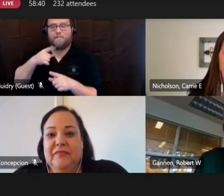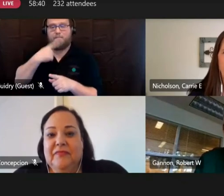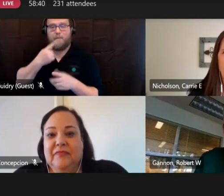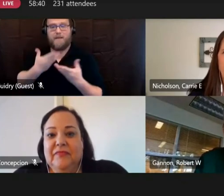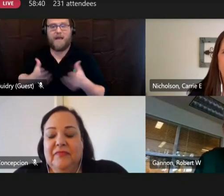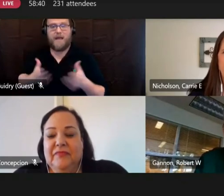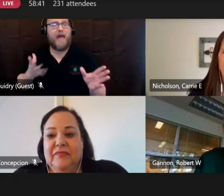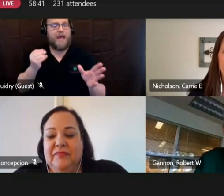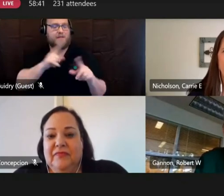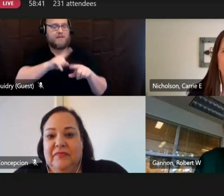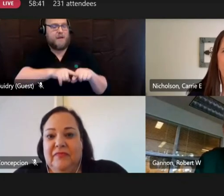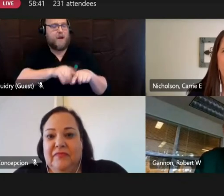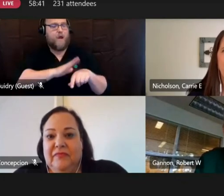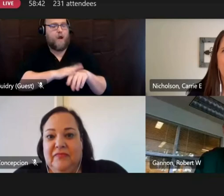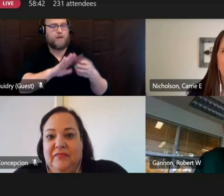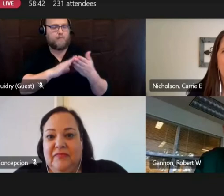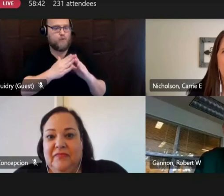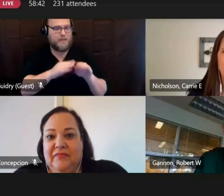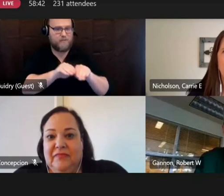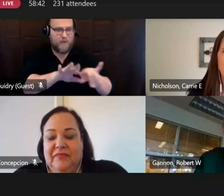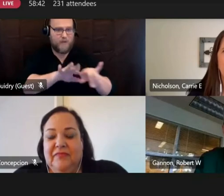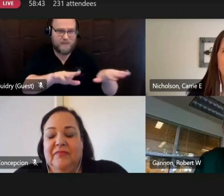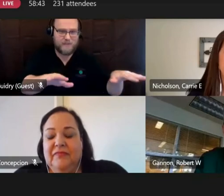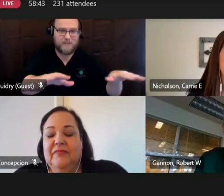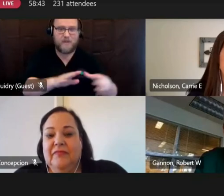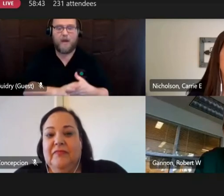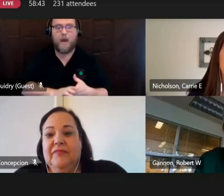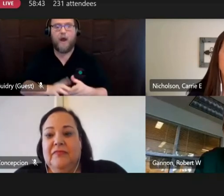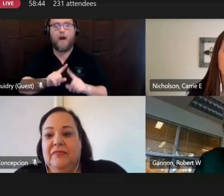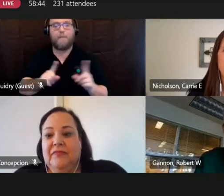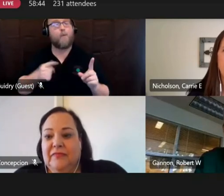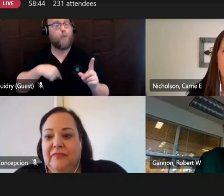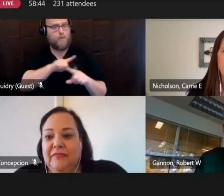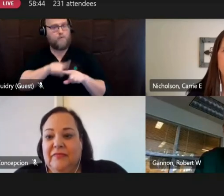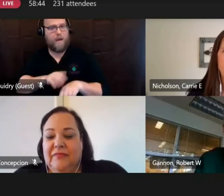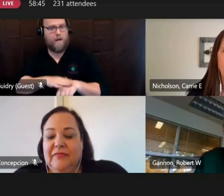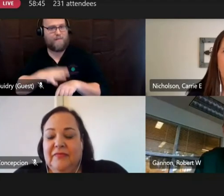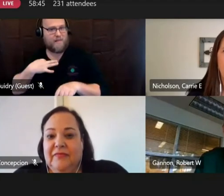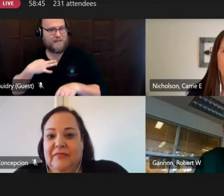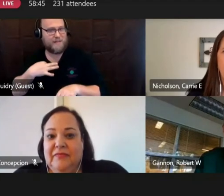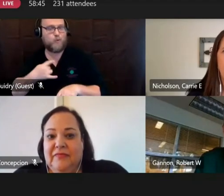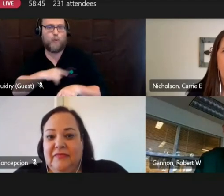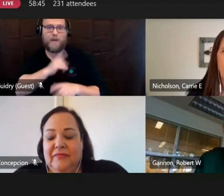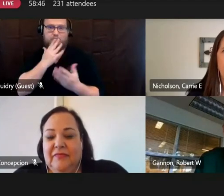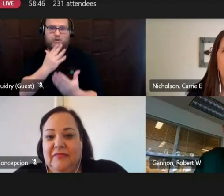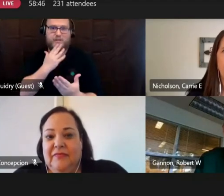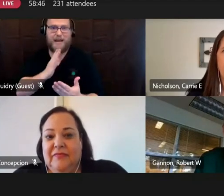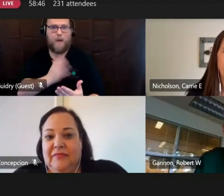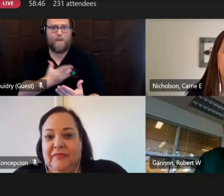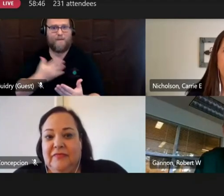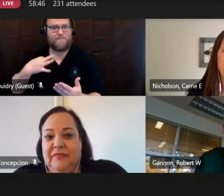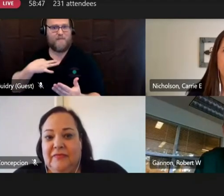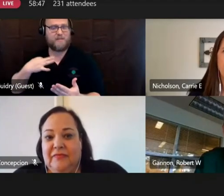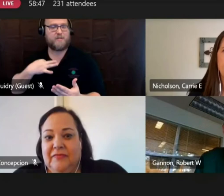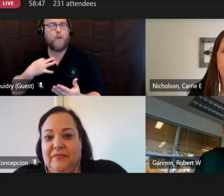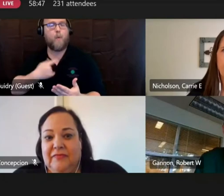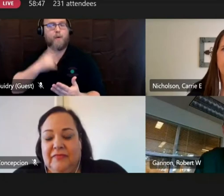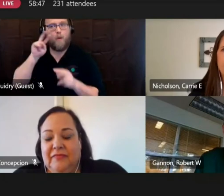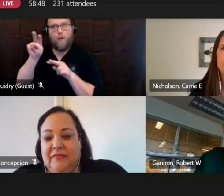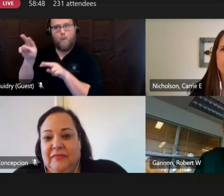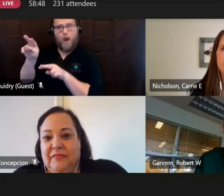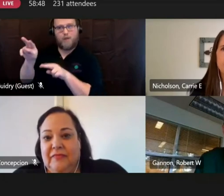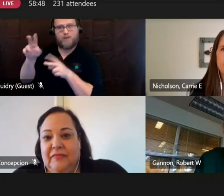on volunteers. We appreciate our volunteers, and so certainly we'll look to the guidance on how to make that happen going forward into the next school